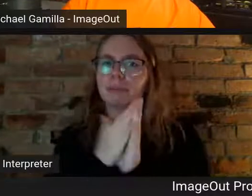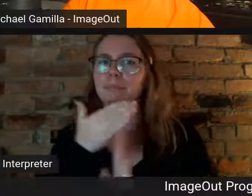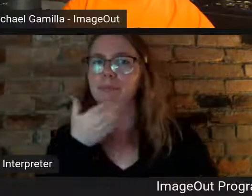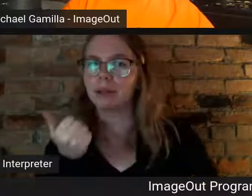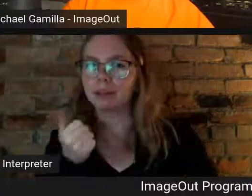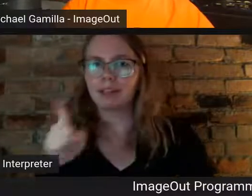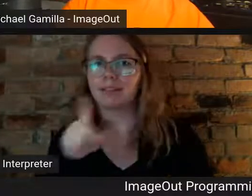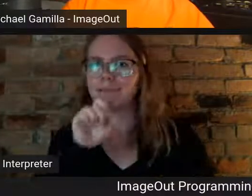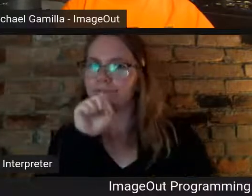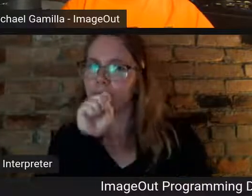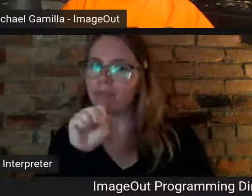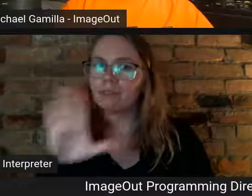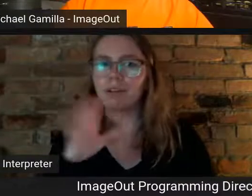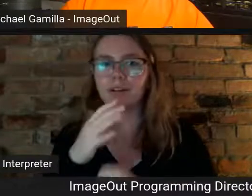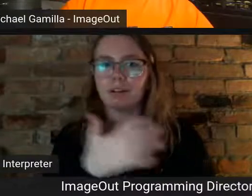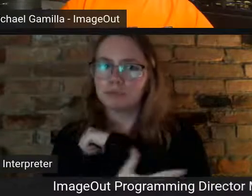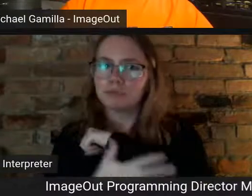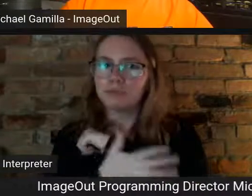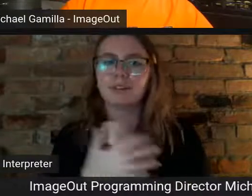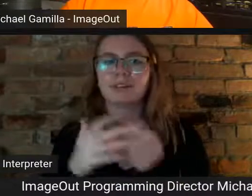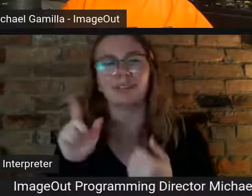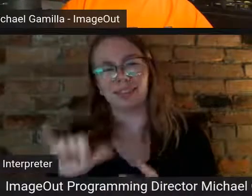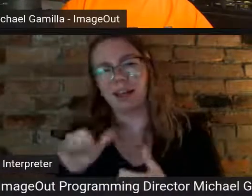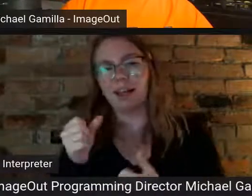think that also gives them strength as well.